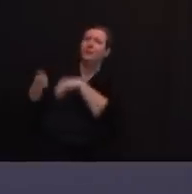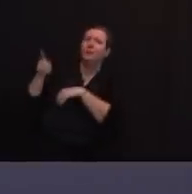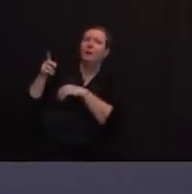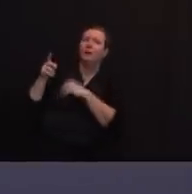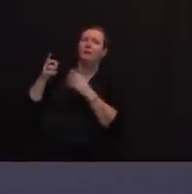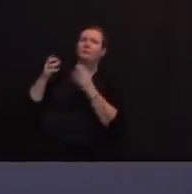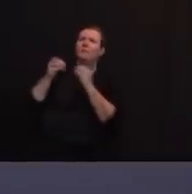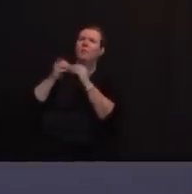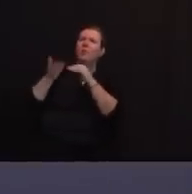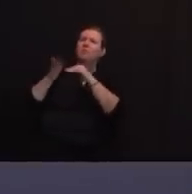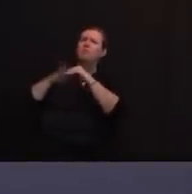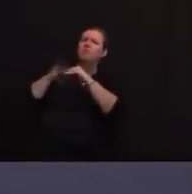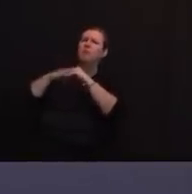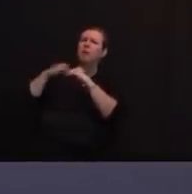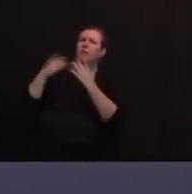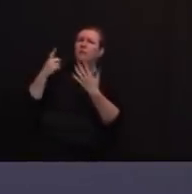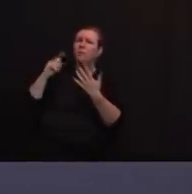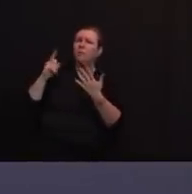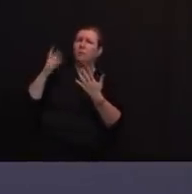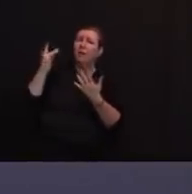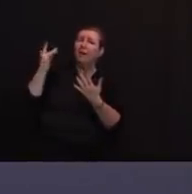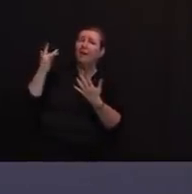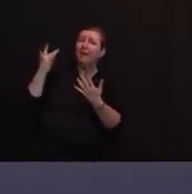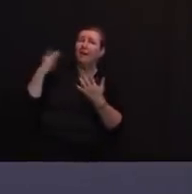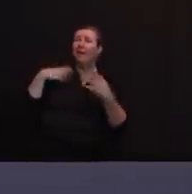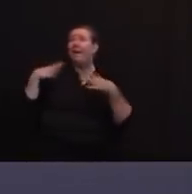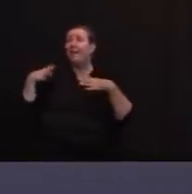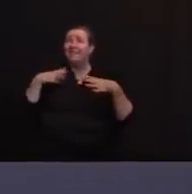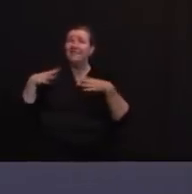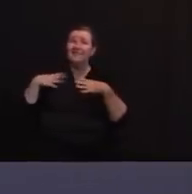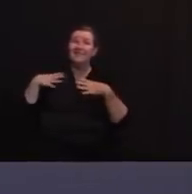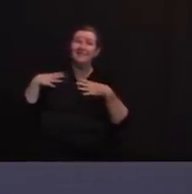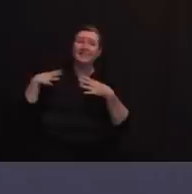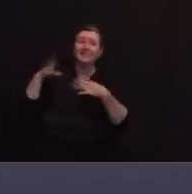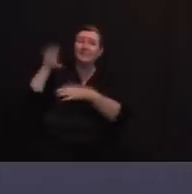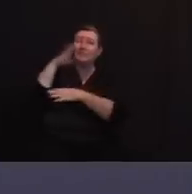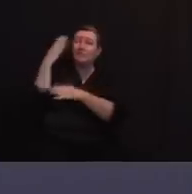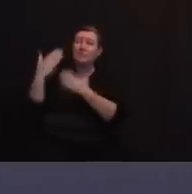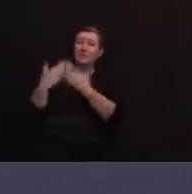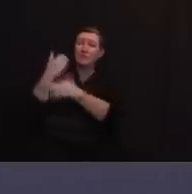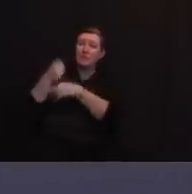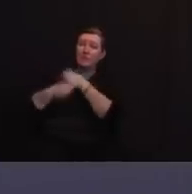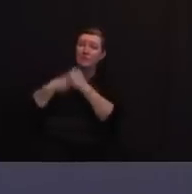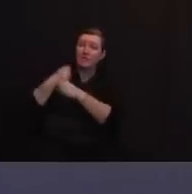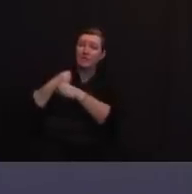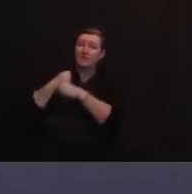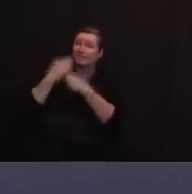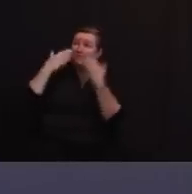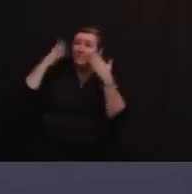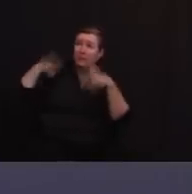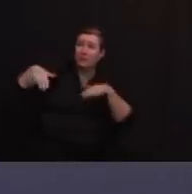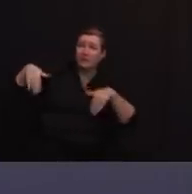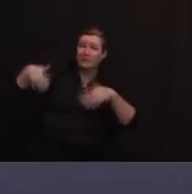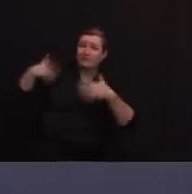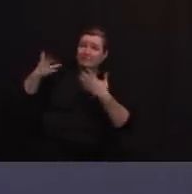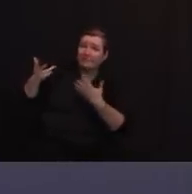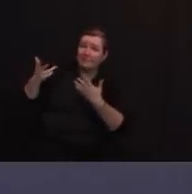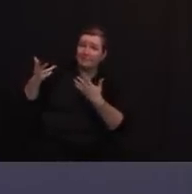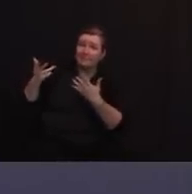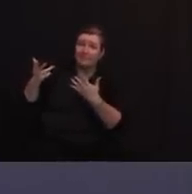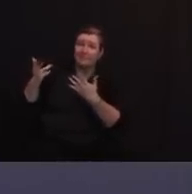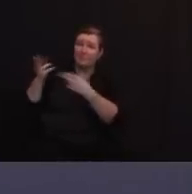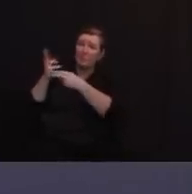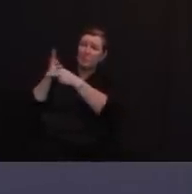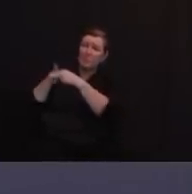that we were expecting after the holidays, or is it too early to tell? Last month, you said about 3/4 of residents reach out to